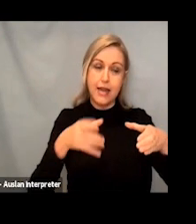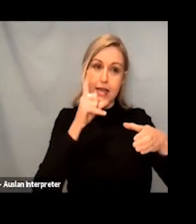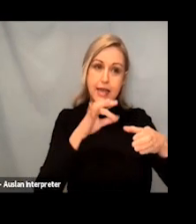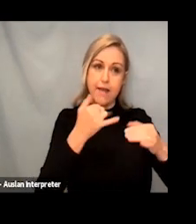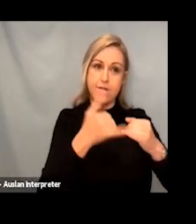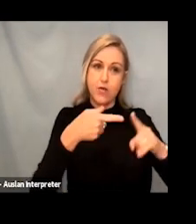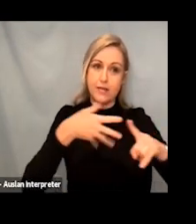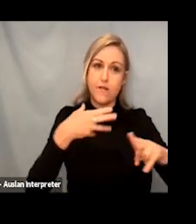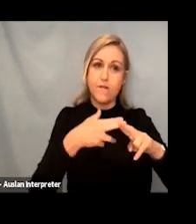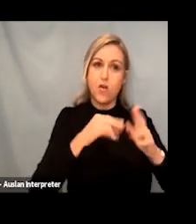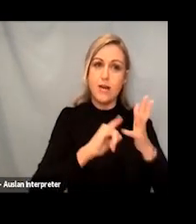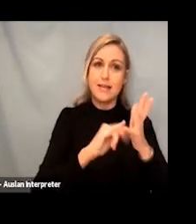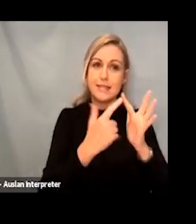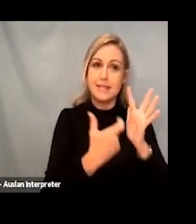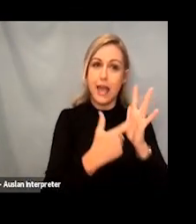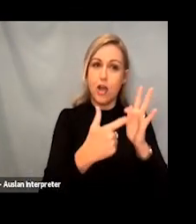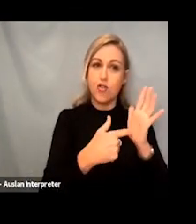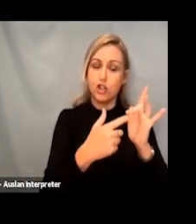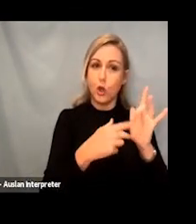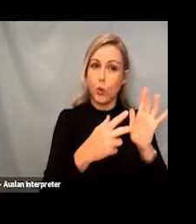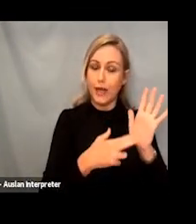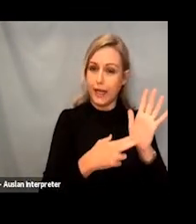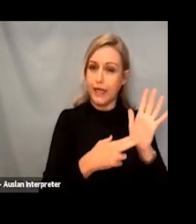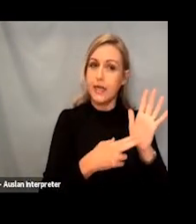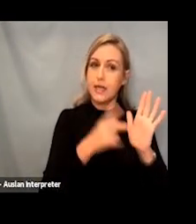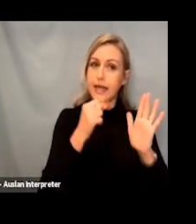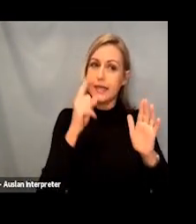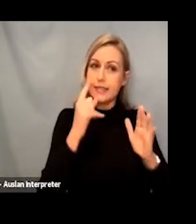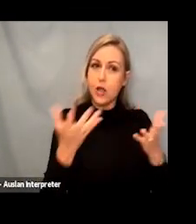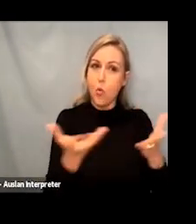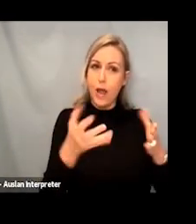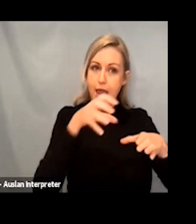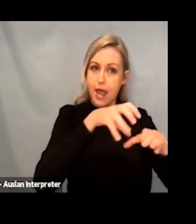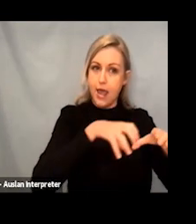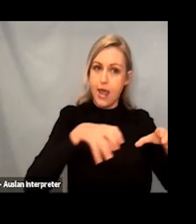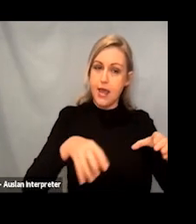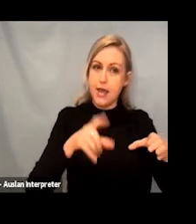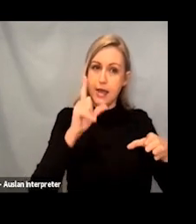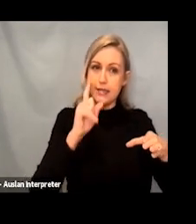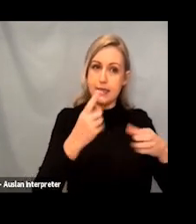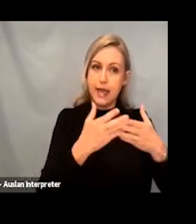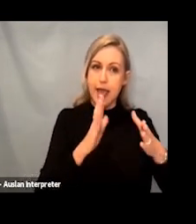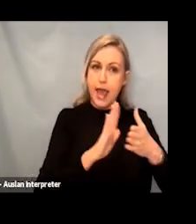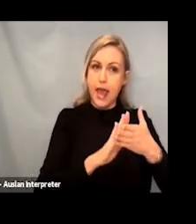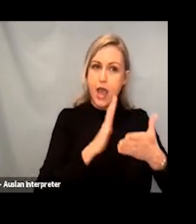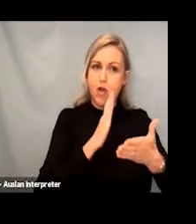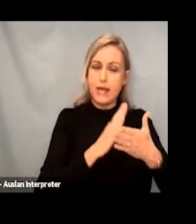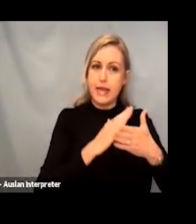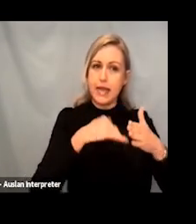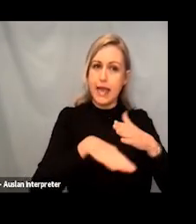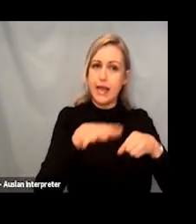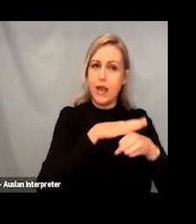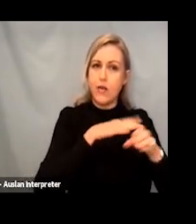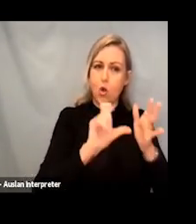for the serotonin 2A receptor, labeling those receptors. And we can see the strong binding in the cortex,